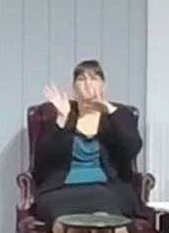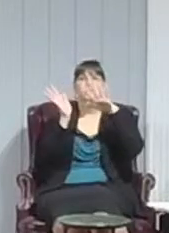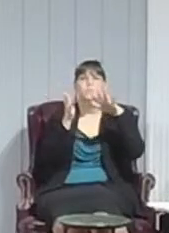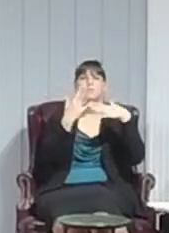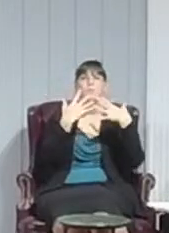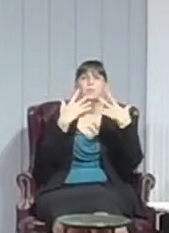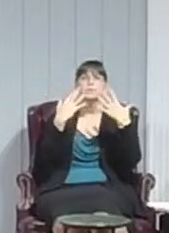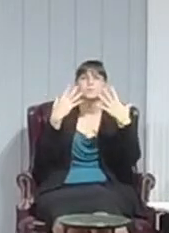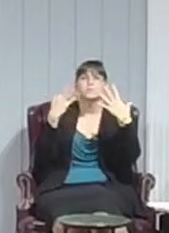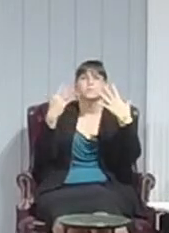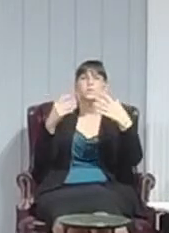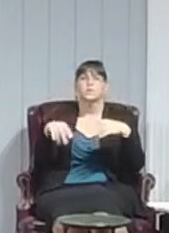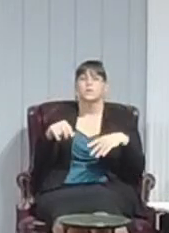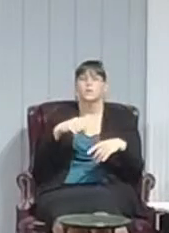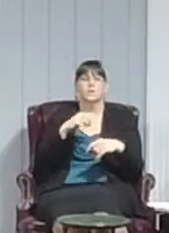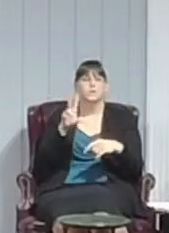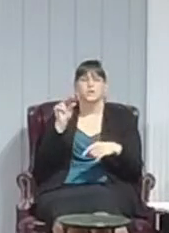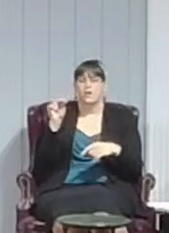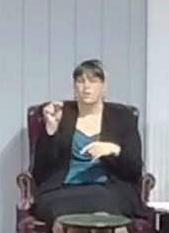big Force.